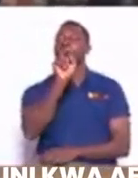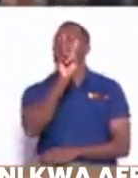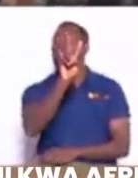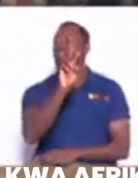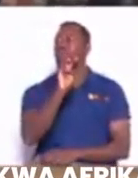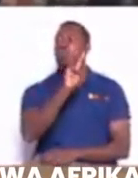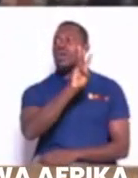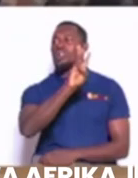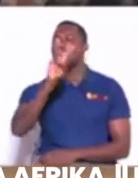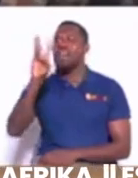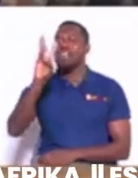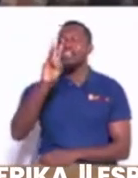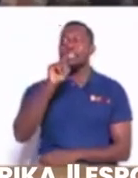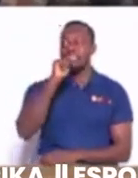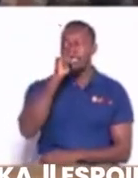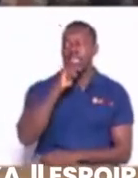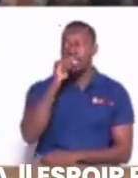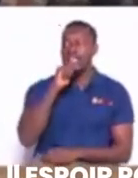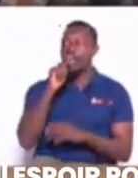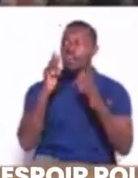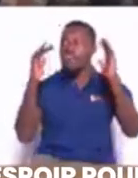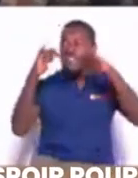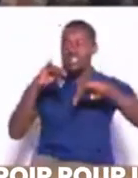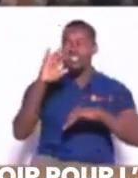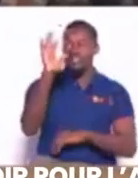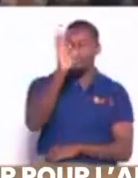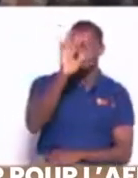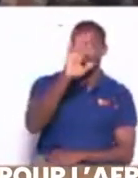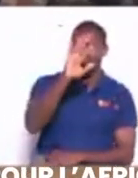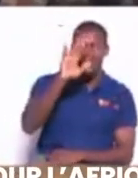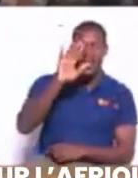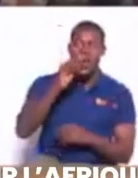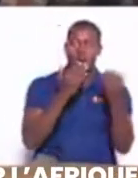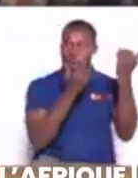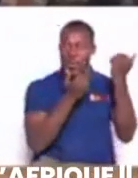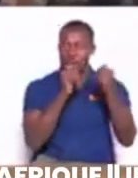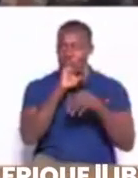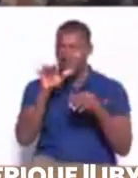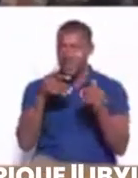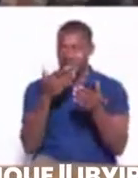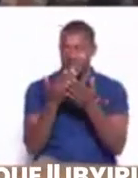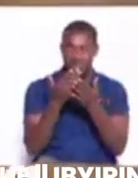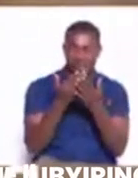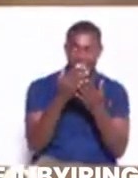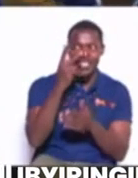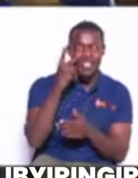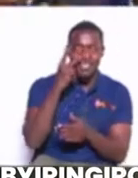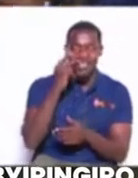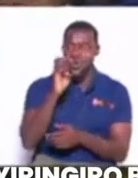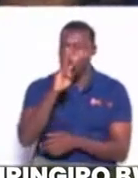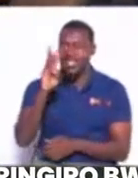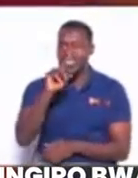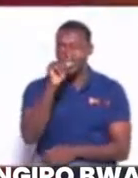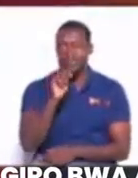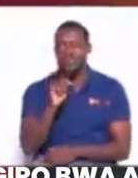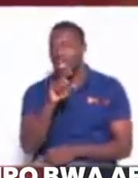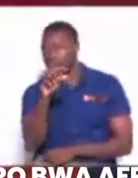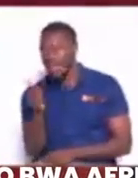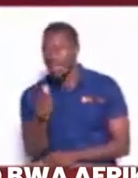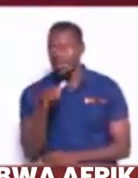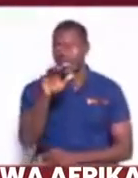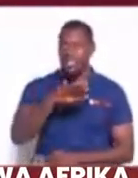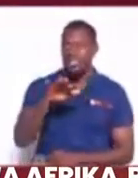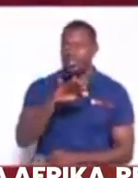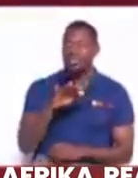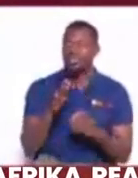Tanzania Conference. Would you greet them tonight? The cameras will pick you up. Wonderful. Let's move to another site. This is